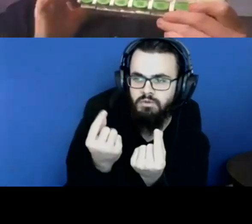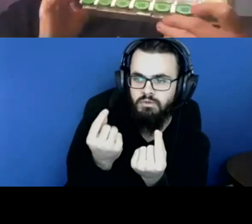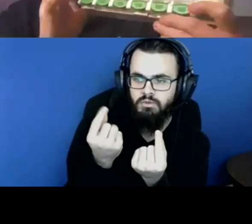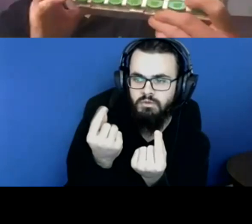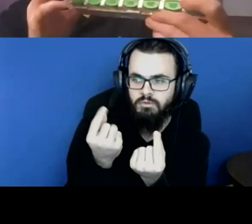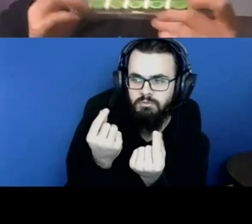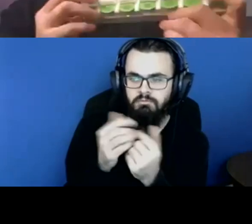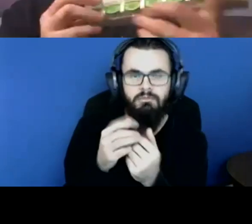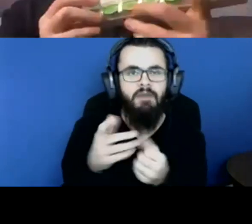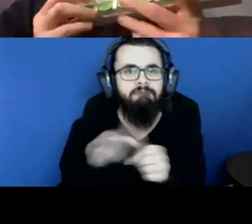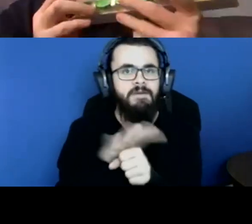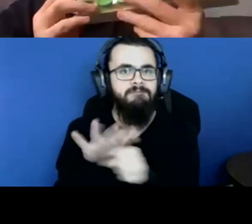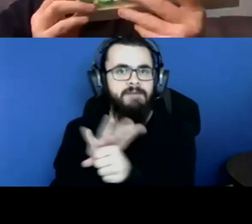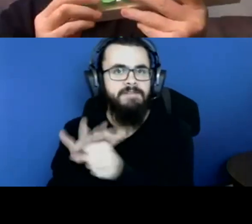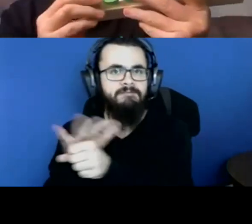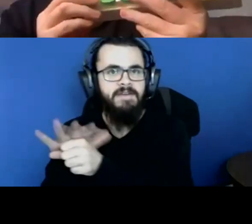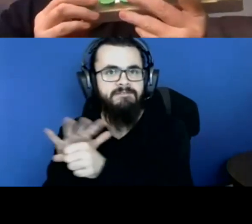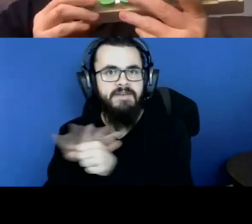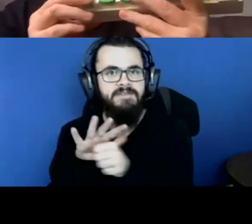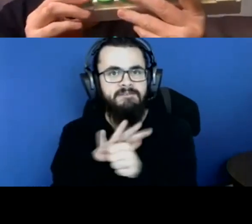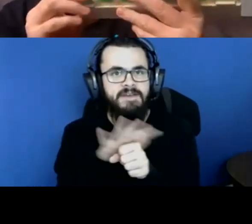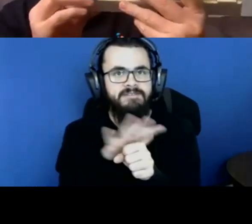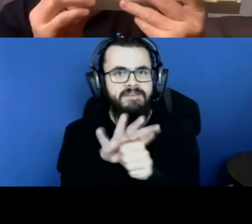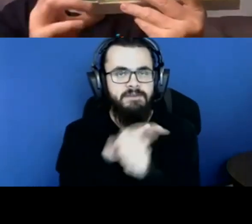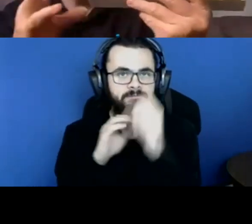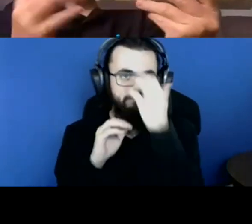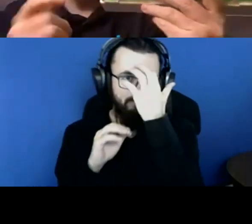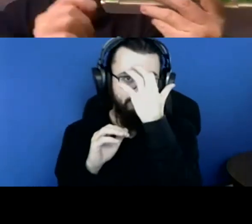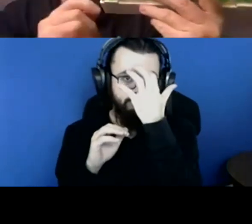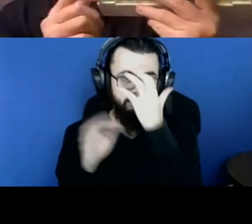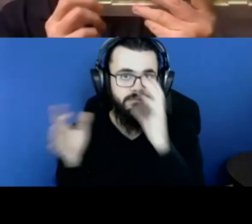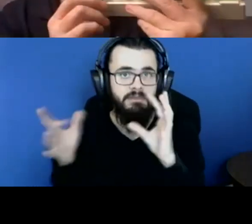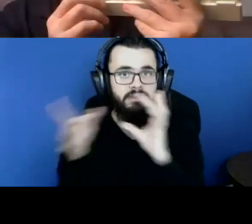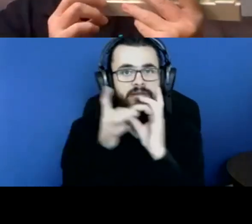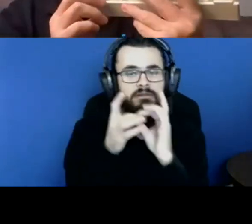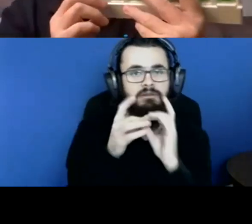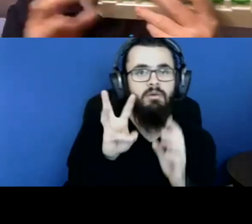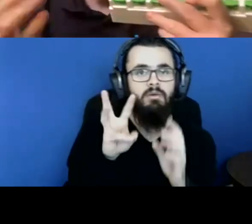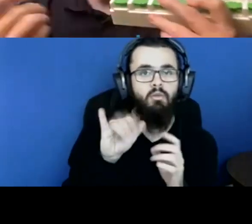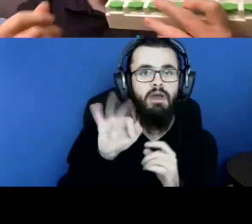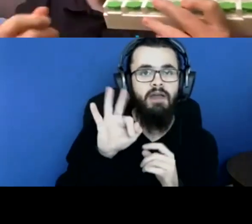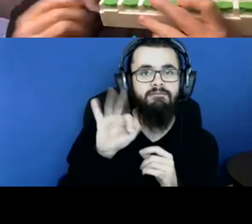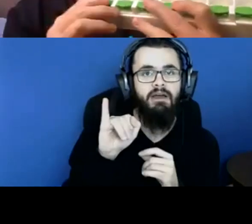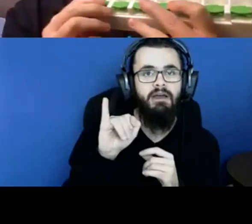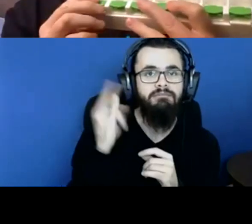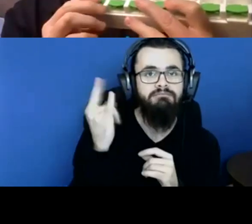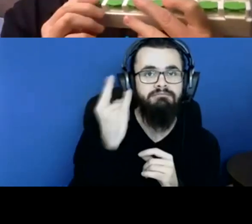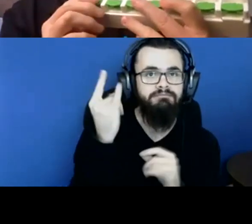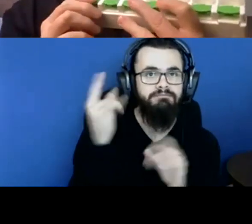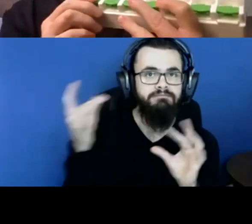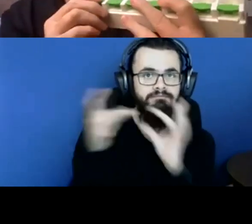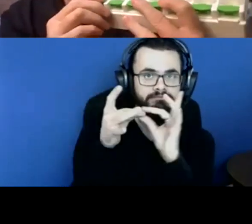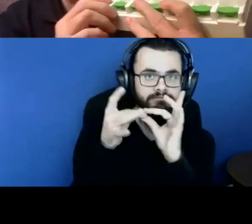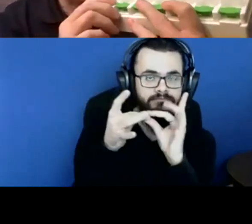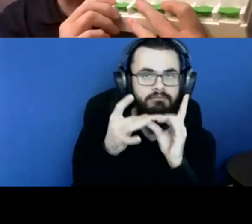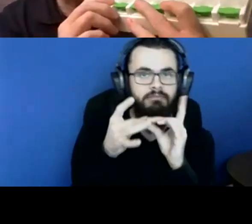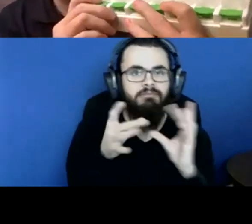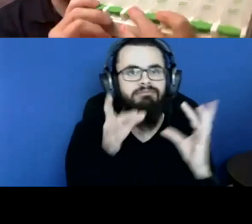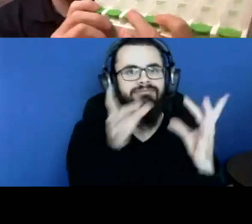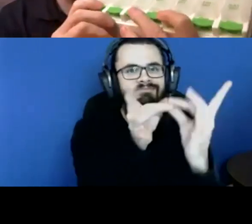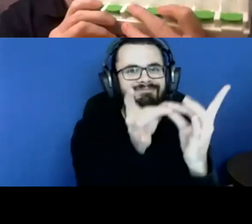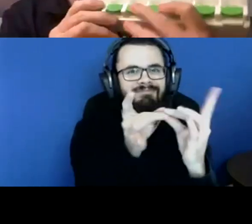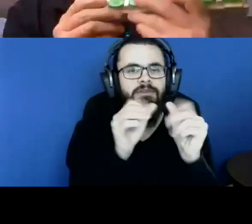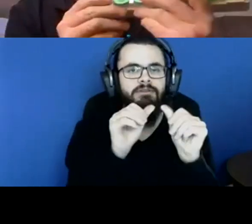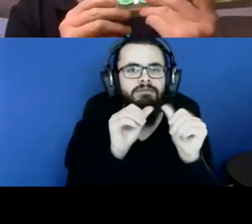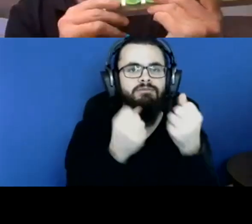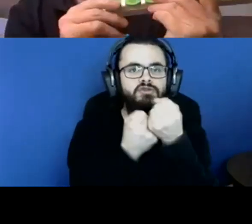connected to the Wi-Fi, and it's also connected to the support team. The support team will call me in the morning and say, hey, Chris, good